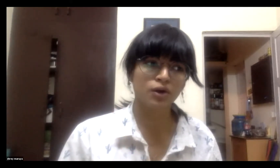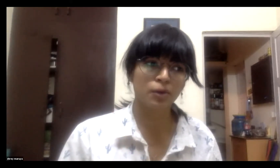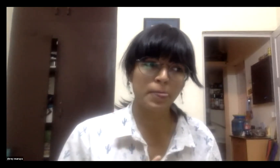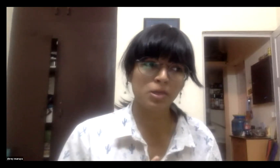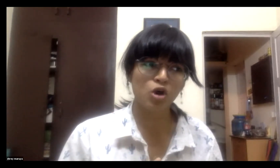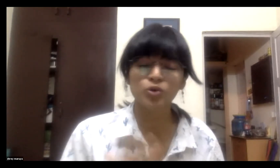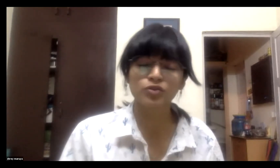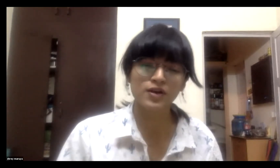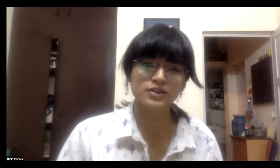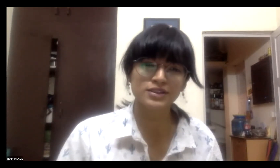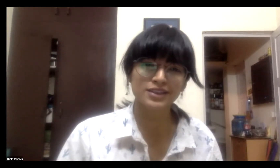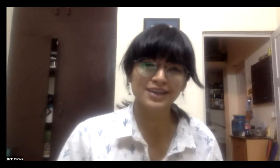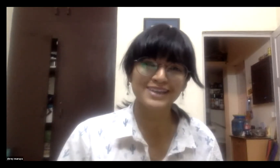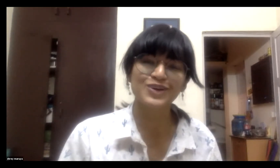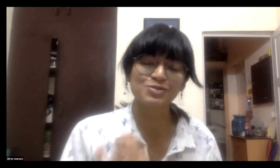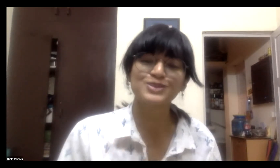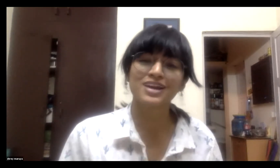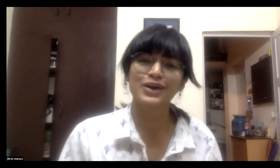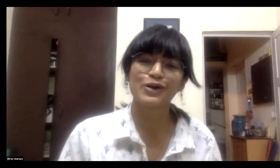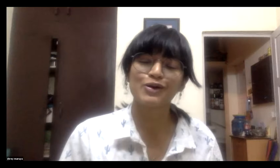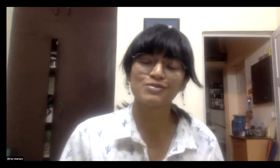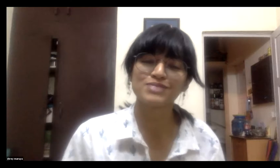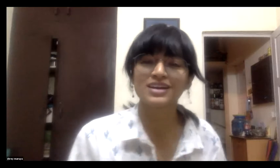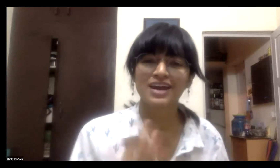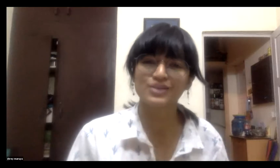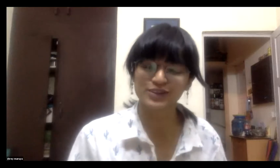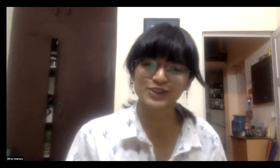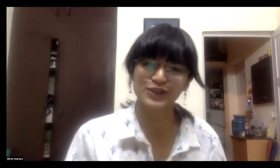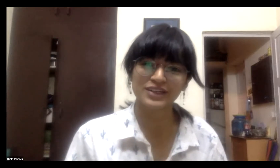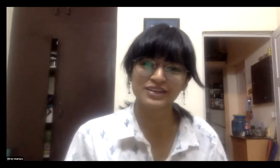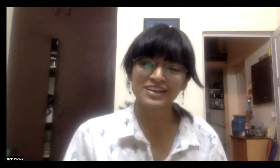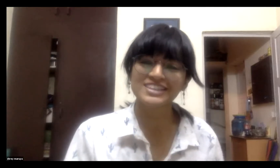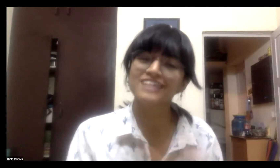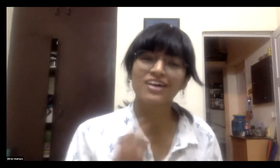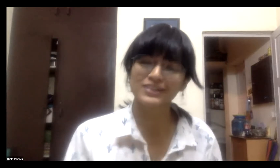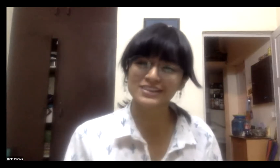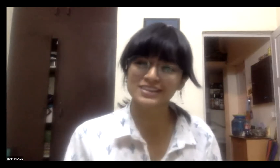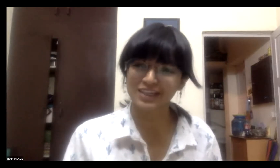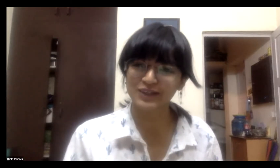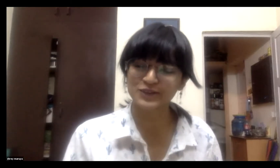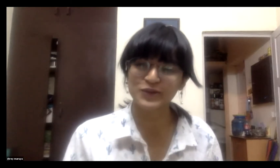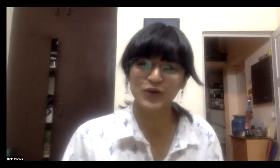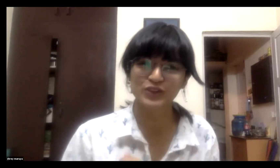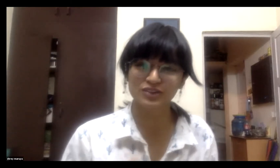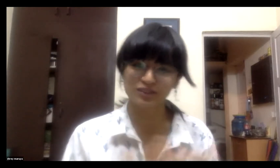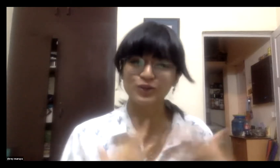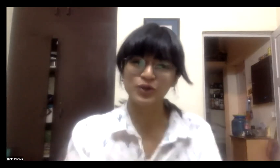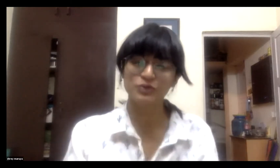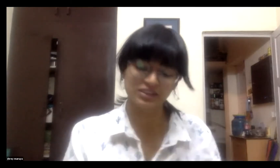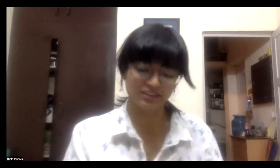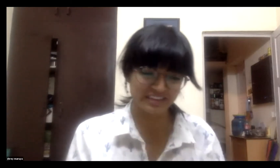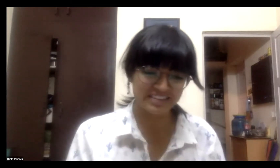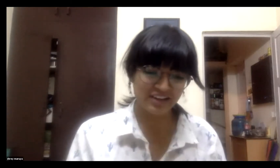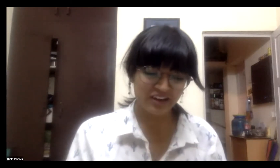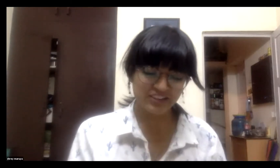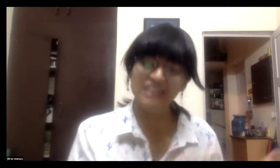Bhuribai's own words is almost like being led on a journey. It's like the artist is taking you through a walkthrough, the way we